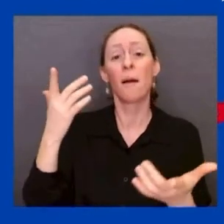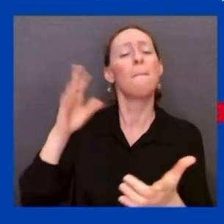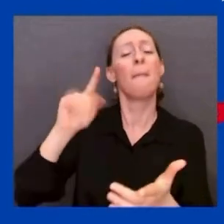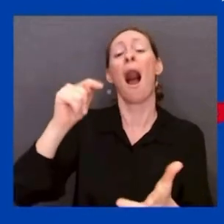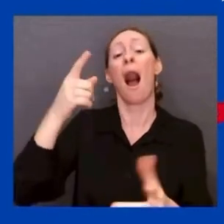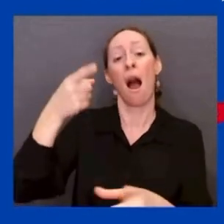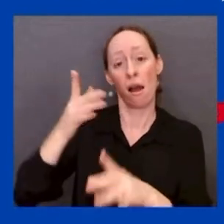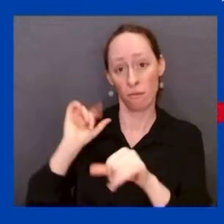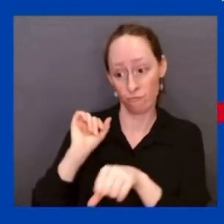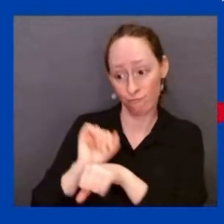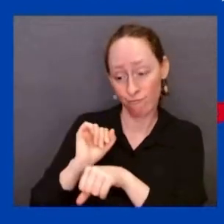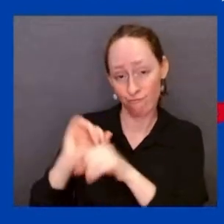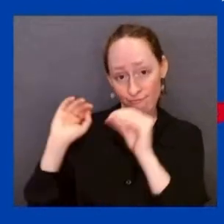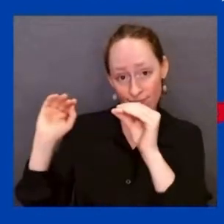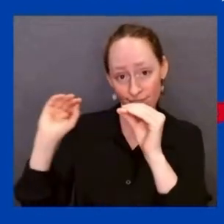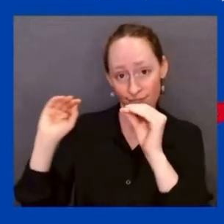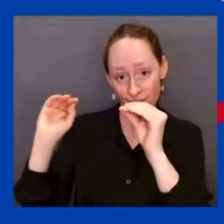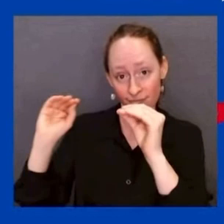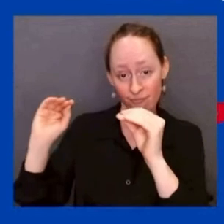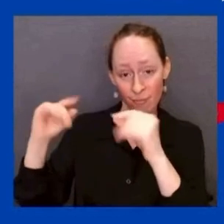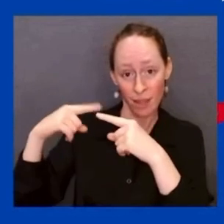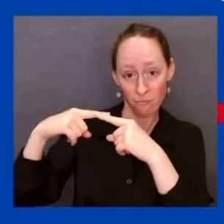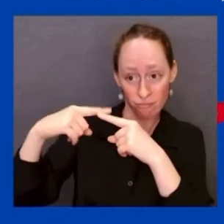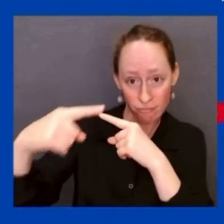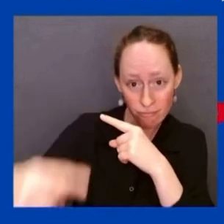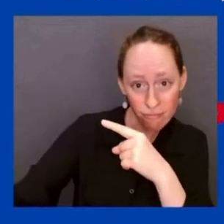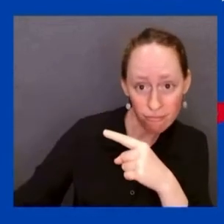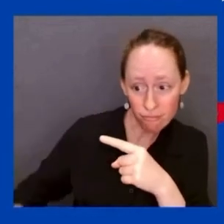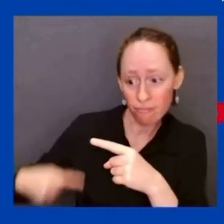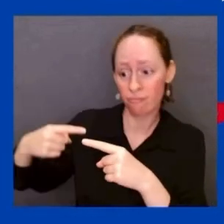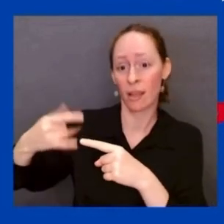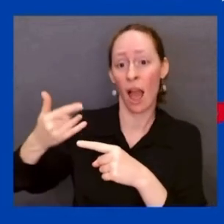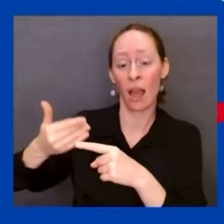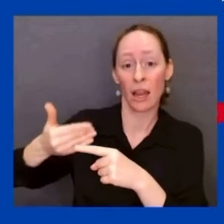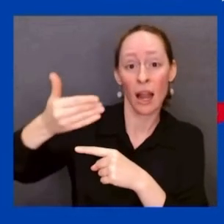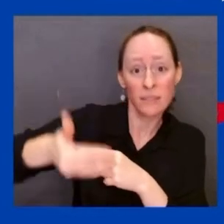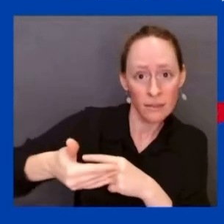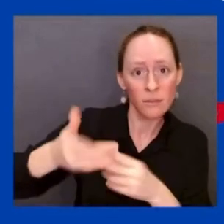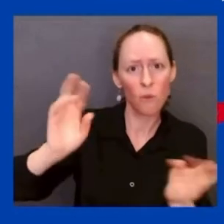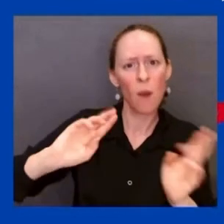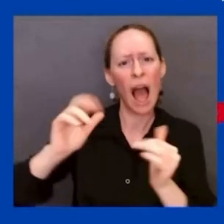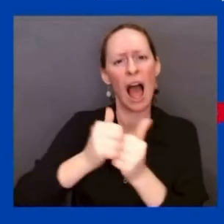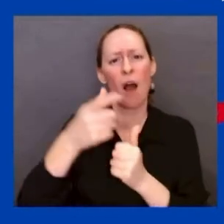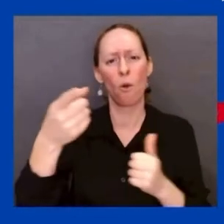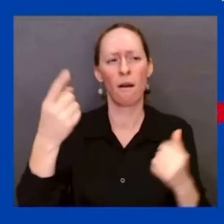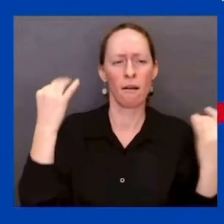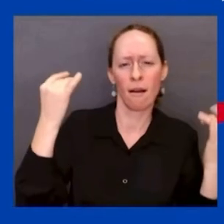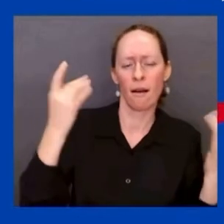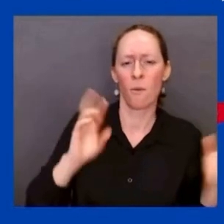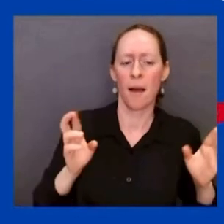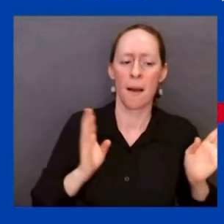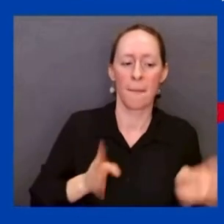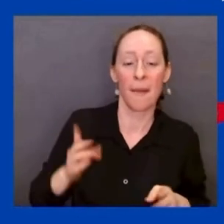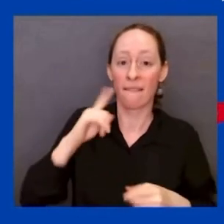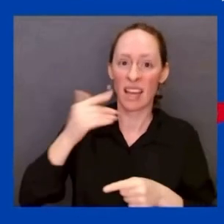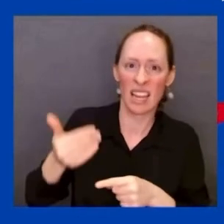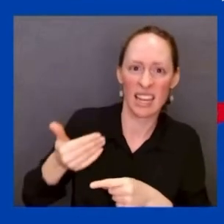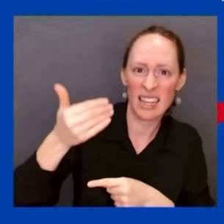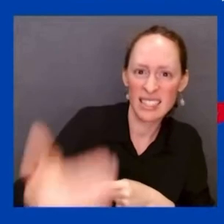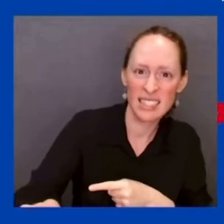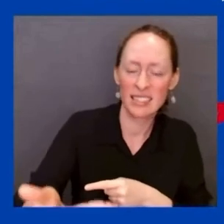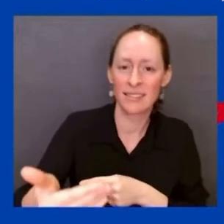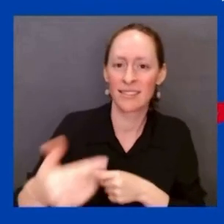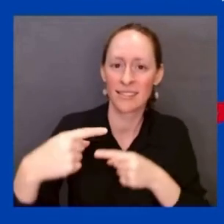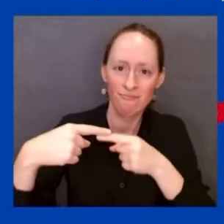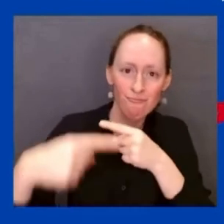prepare for that school year ahead? Well, I think like a lot of the members there, you know, I do some work, you